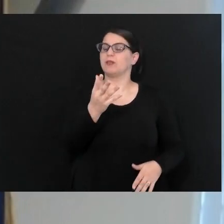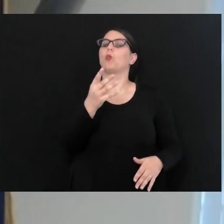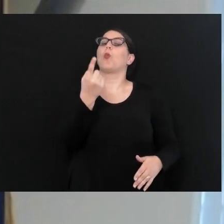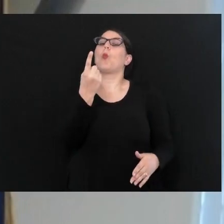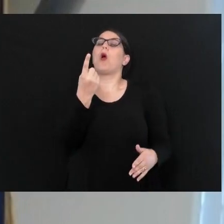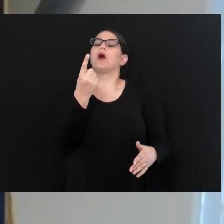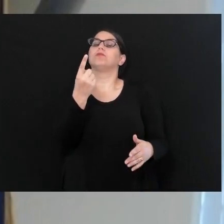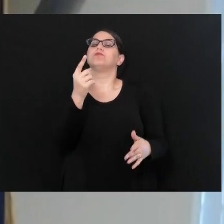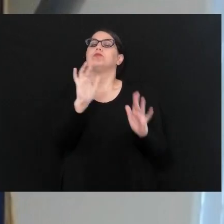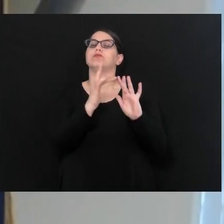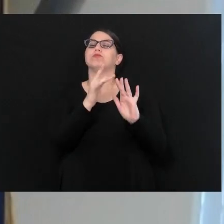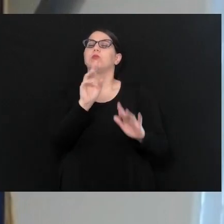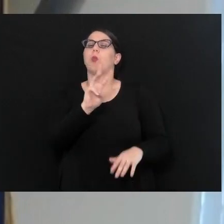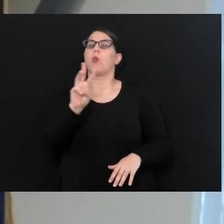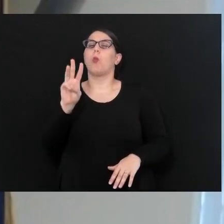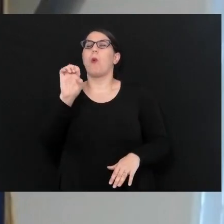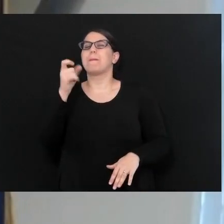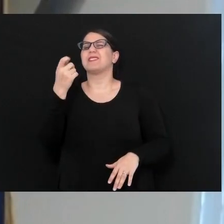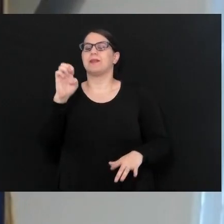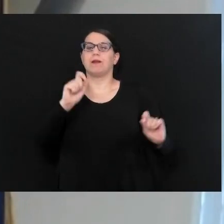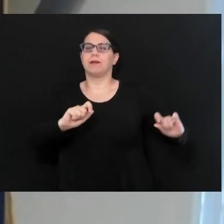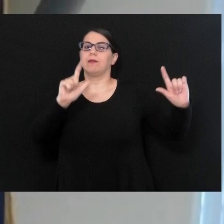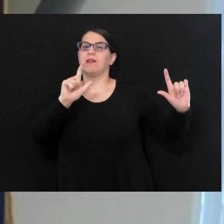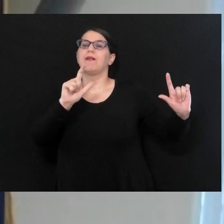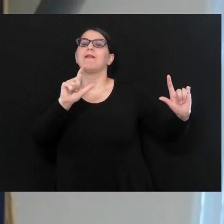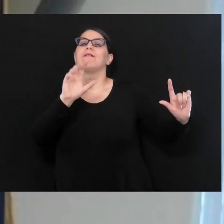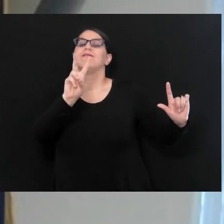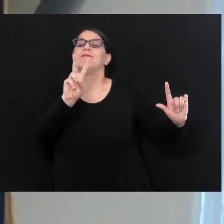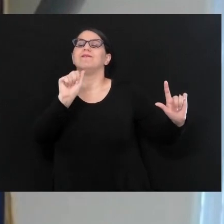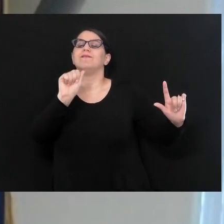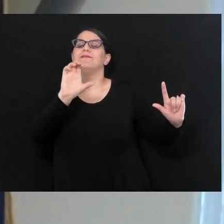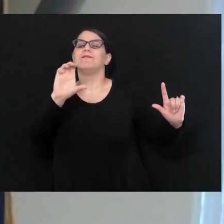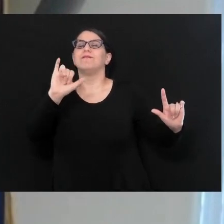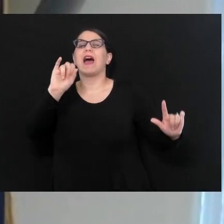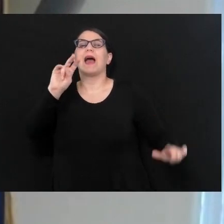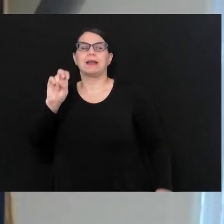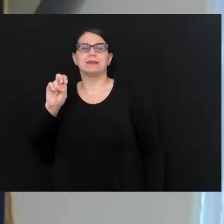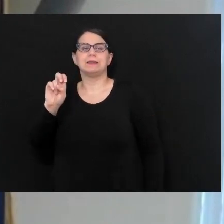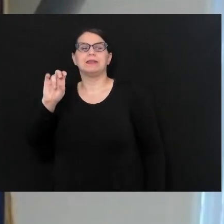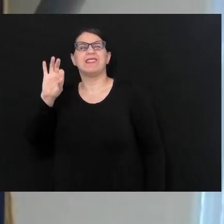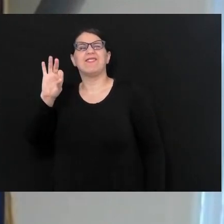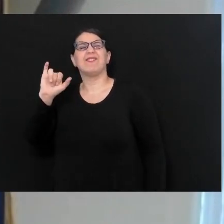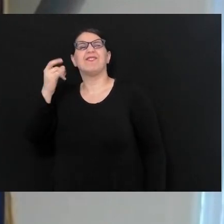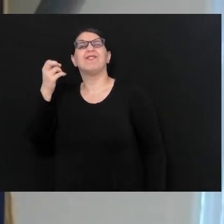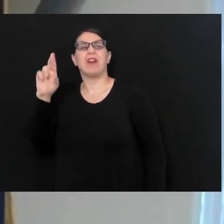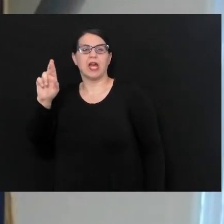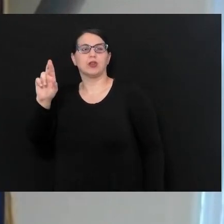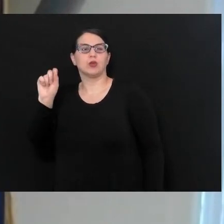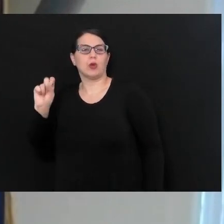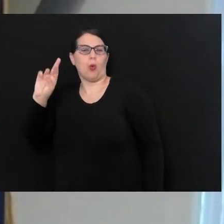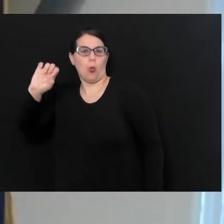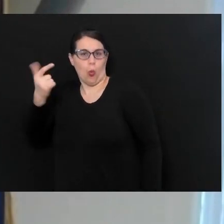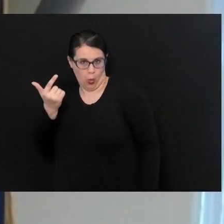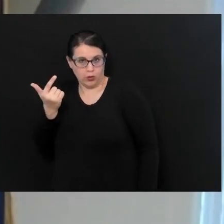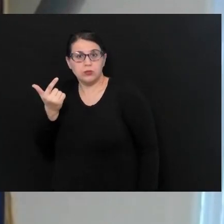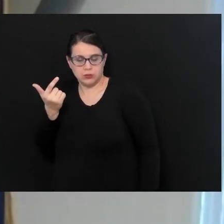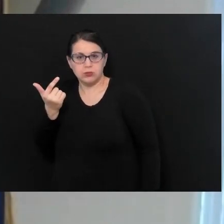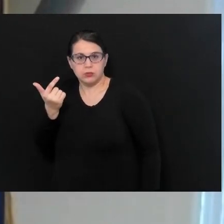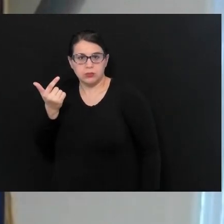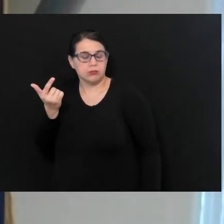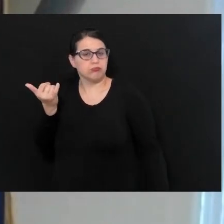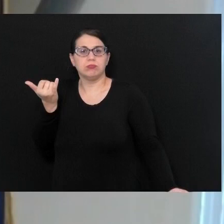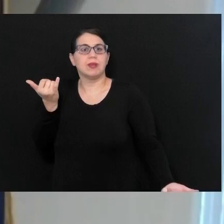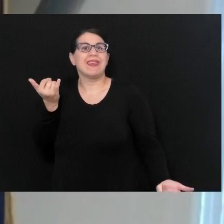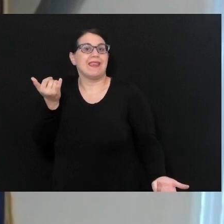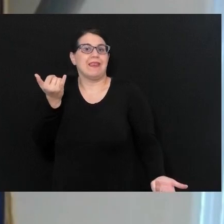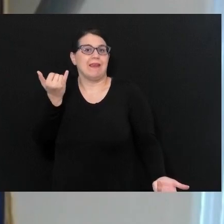vaccinefinder.org. There has been some questions about where to get your flu vaccine if you cannot get it with your family doctor, or if you're not attending one of